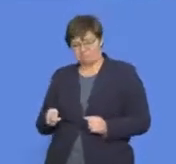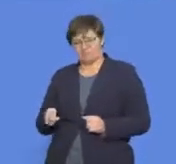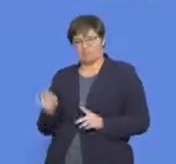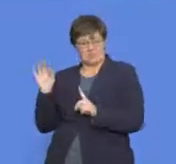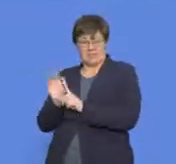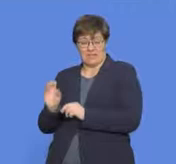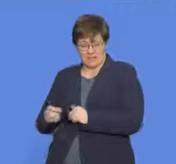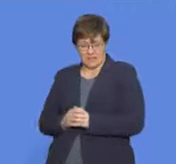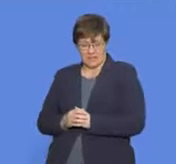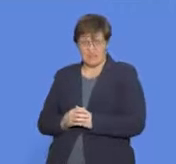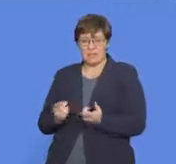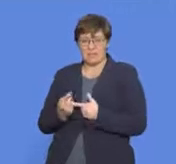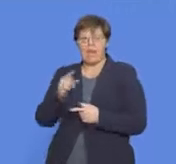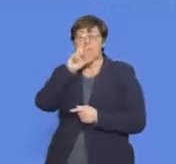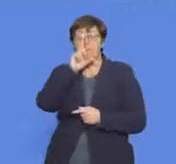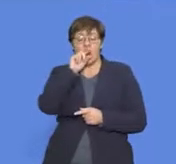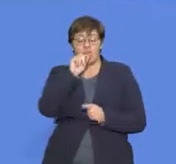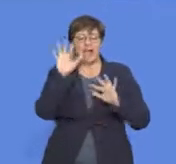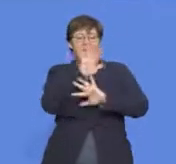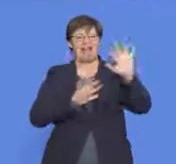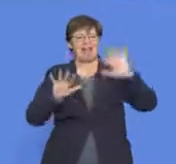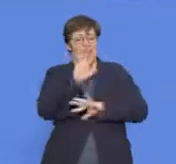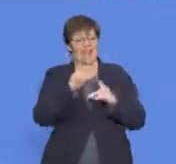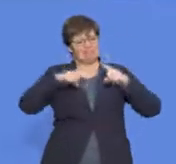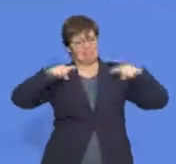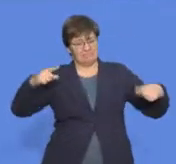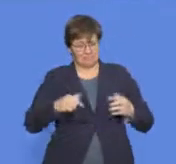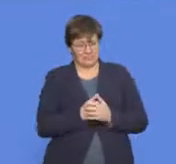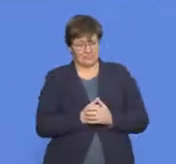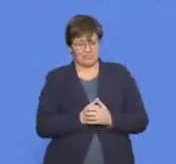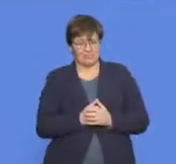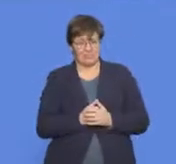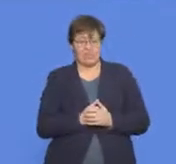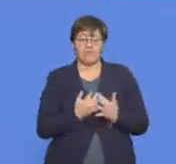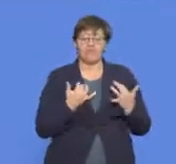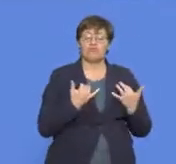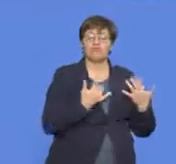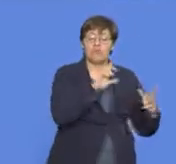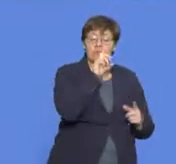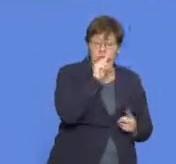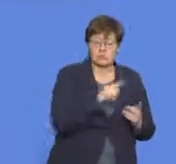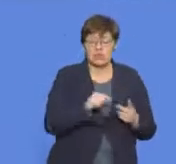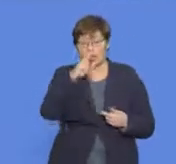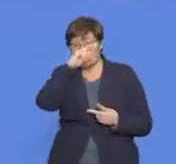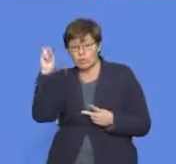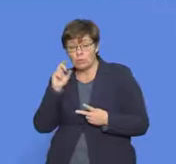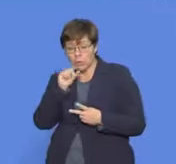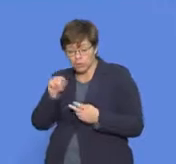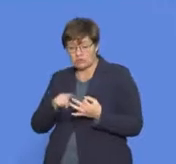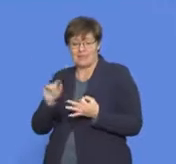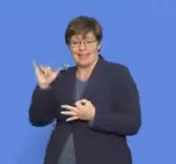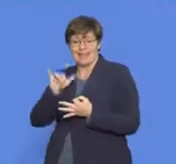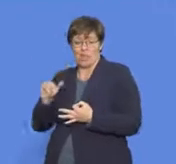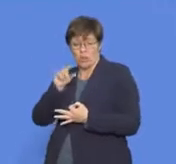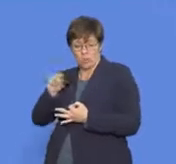Another example would be birds of different colors, where you have green birds and blue birds and yellow birds.